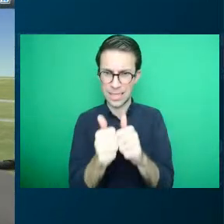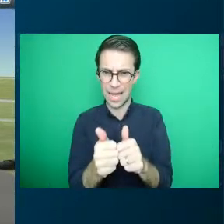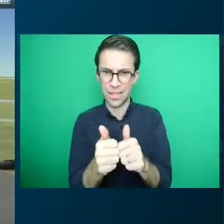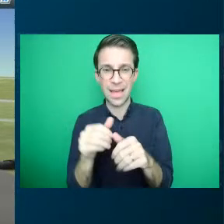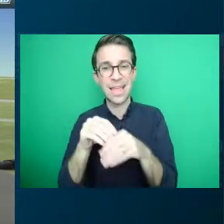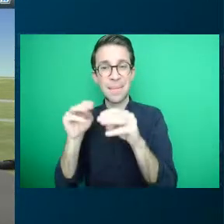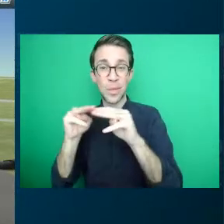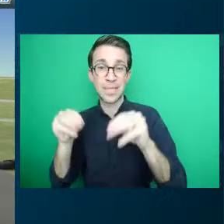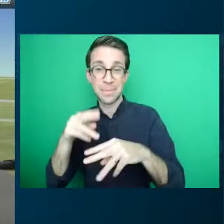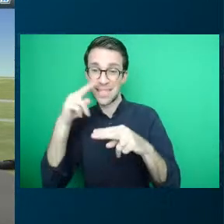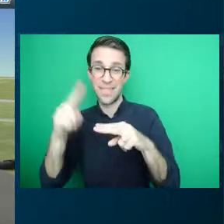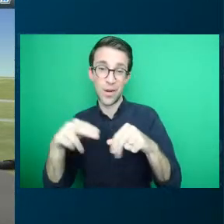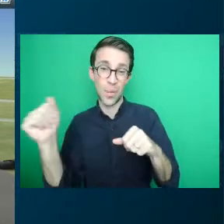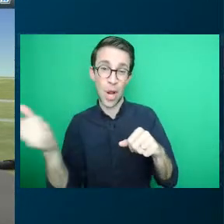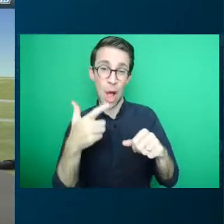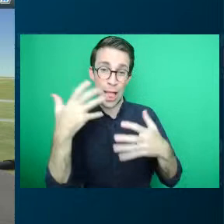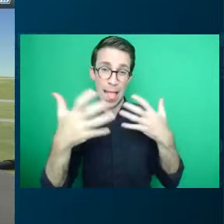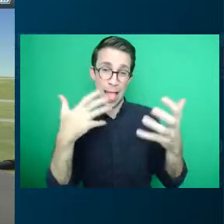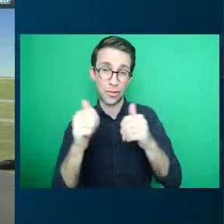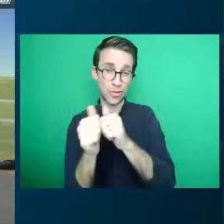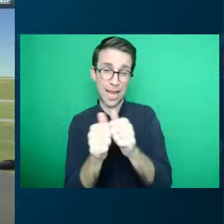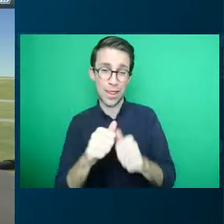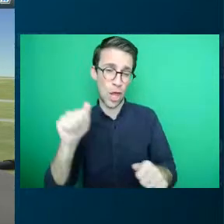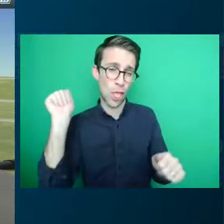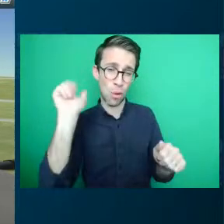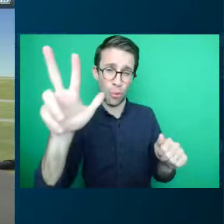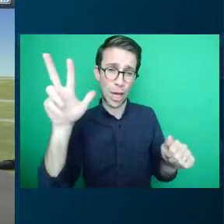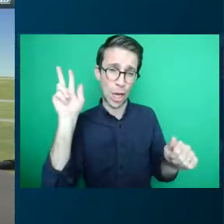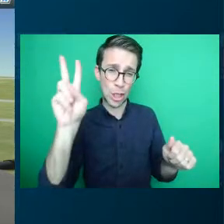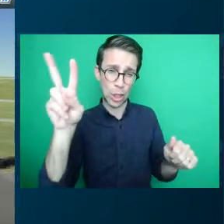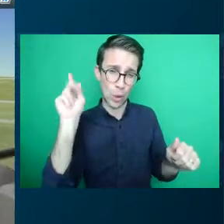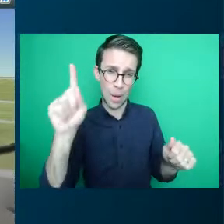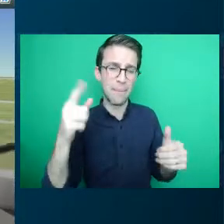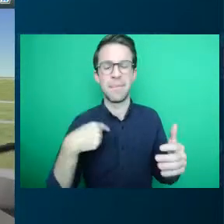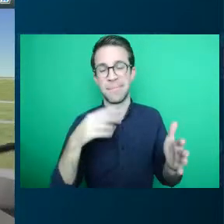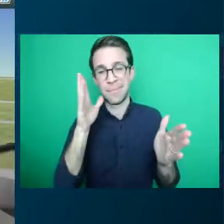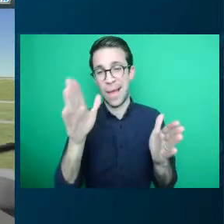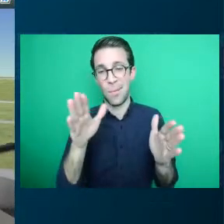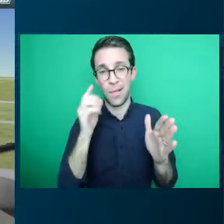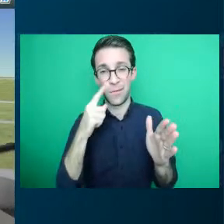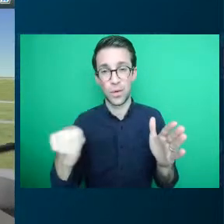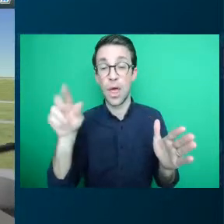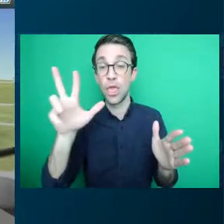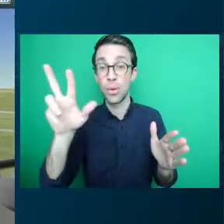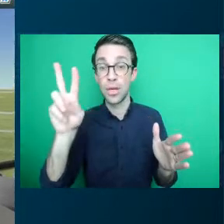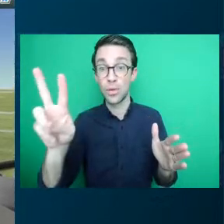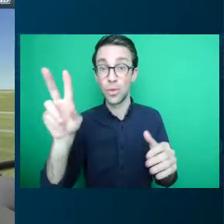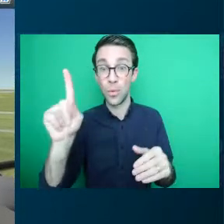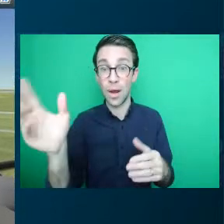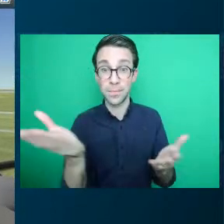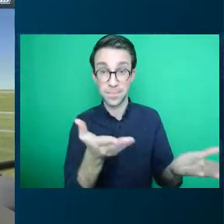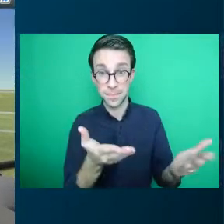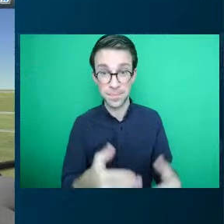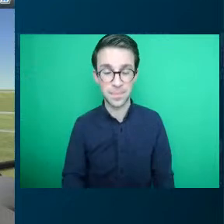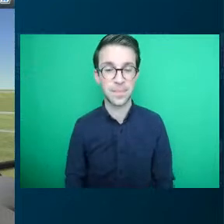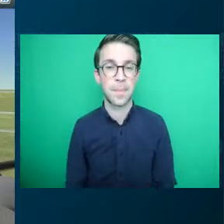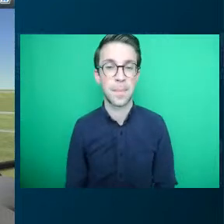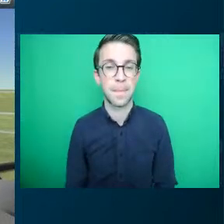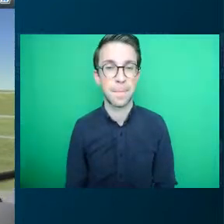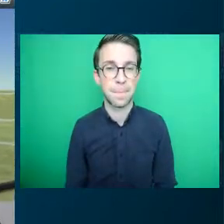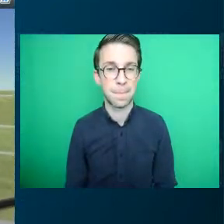really fun because we all yell out at the same time, 3, 2, 1. Everybody loves a countdown, but I'll just count it down for you. 3, 2,